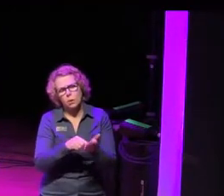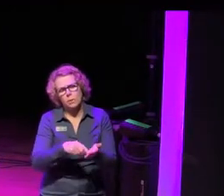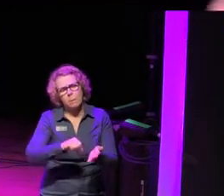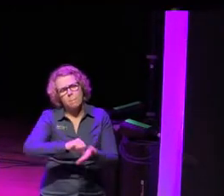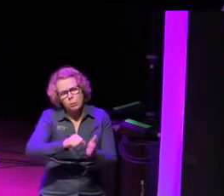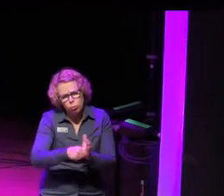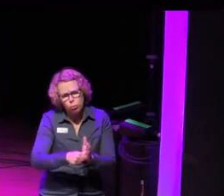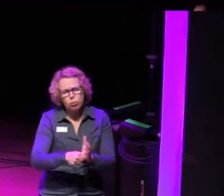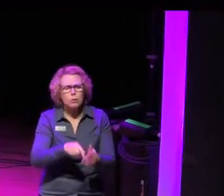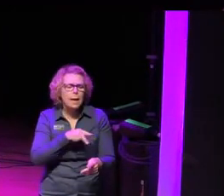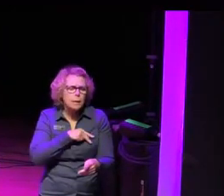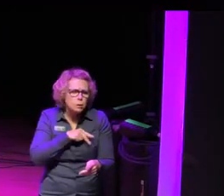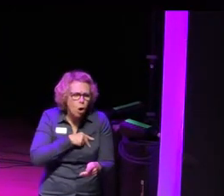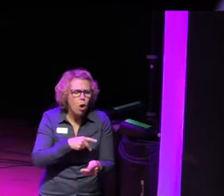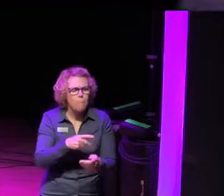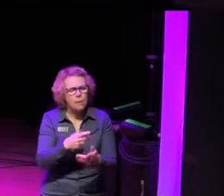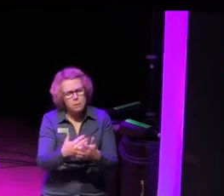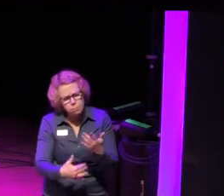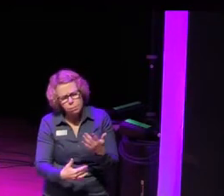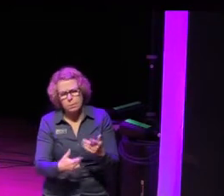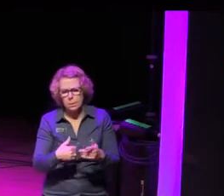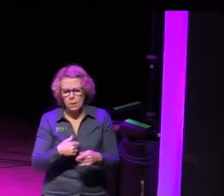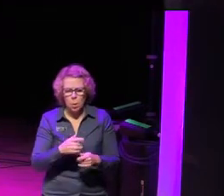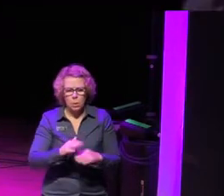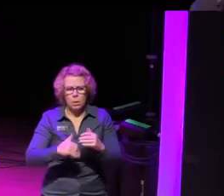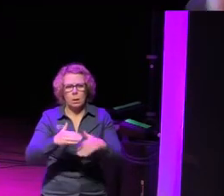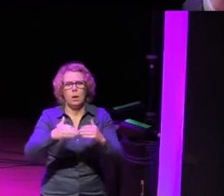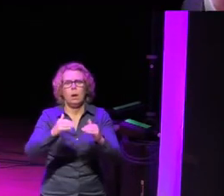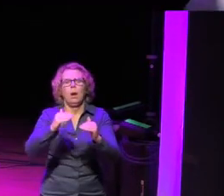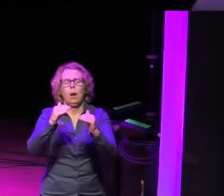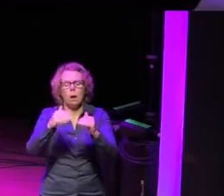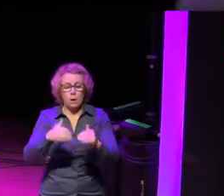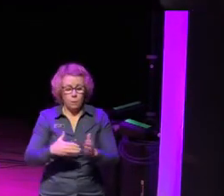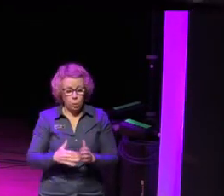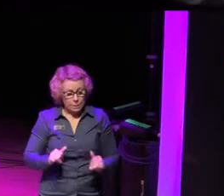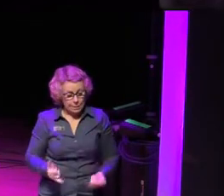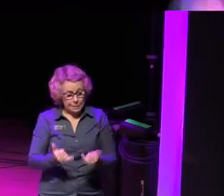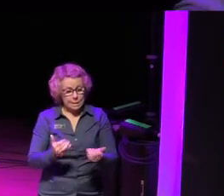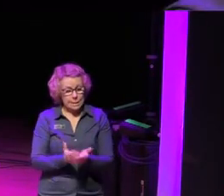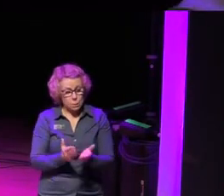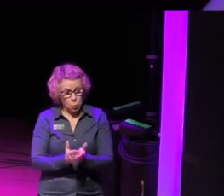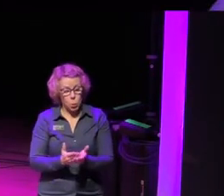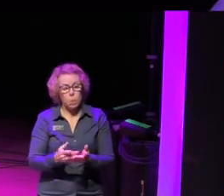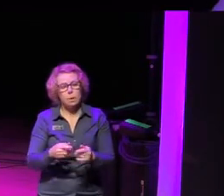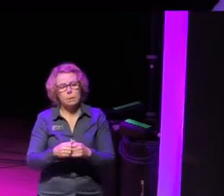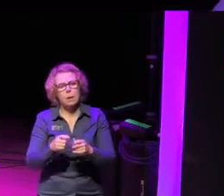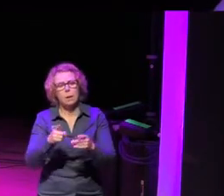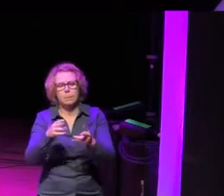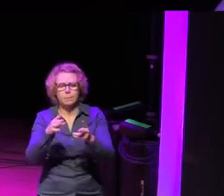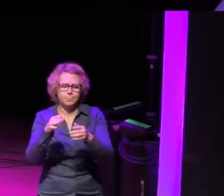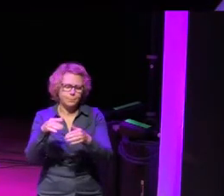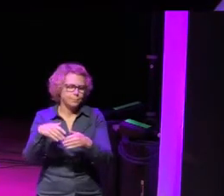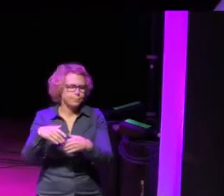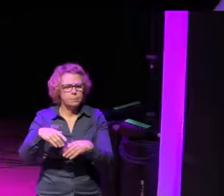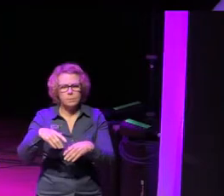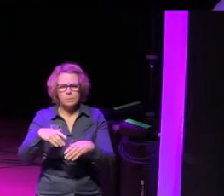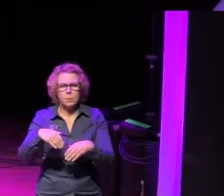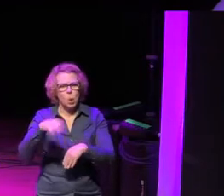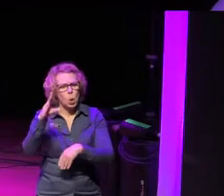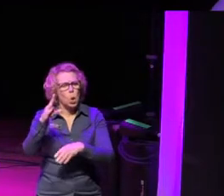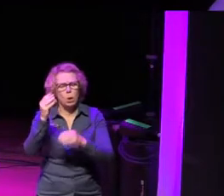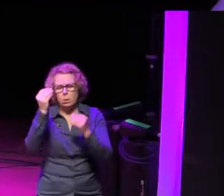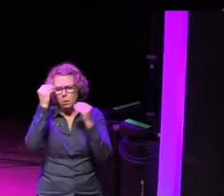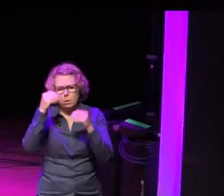exams, for your etc. And it's all the way up from the early school years up to the highest